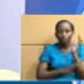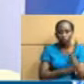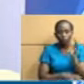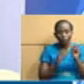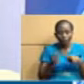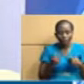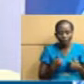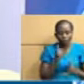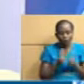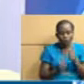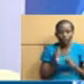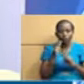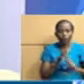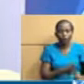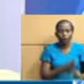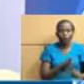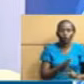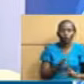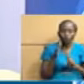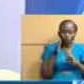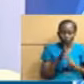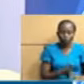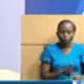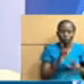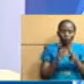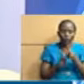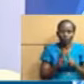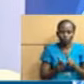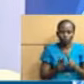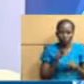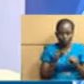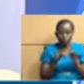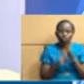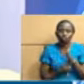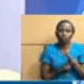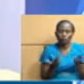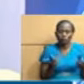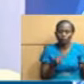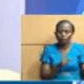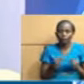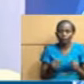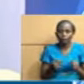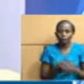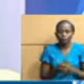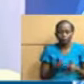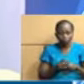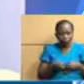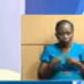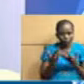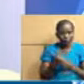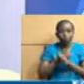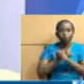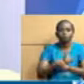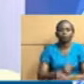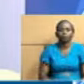are the vulnerable aspects of its population, and I think that is the issue we are discussing today, and provide that protection.